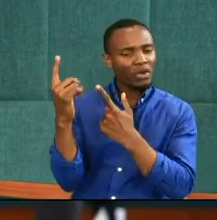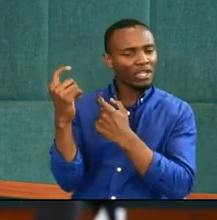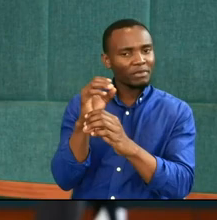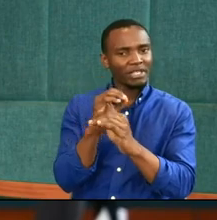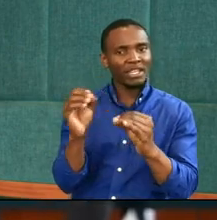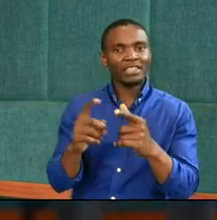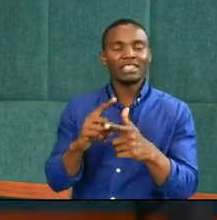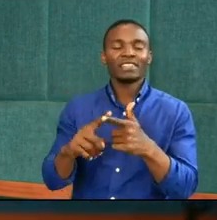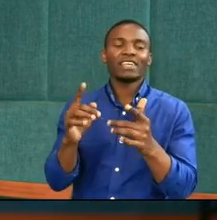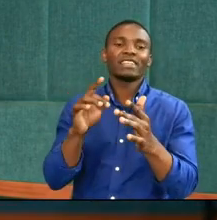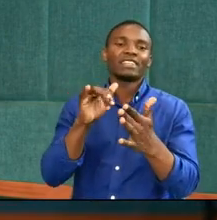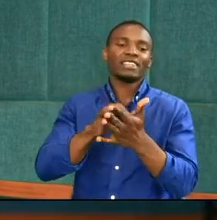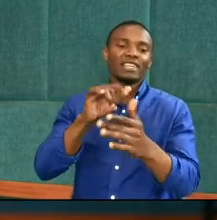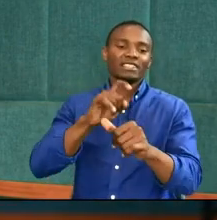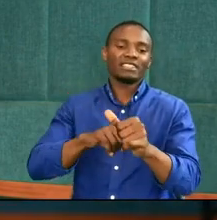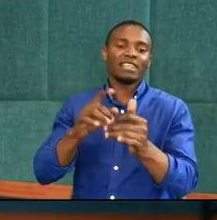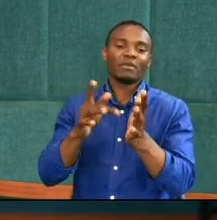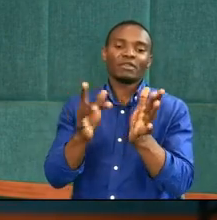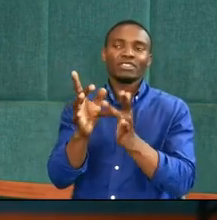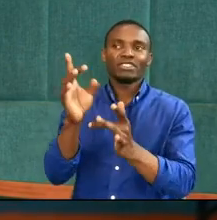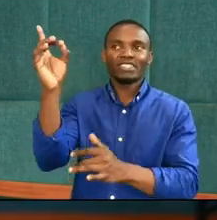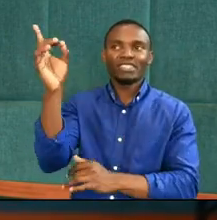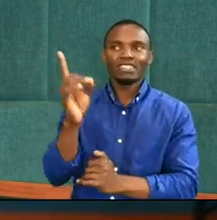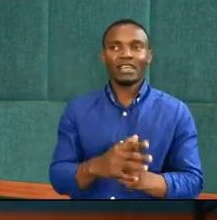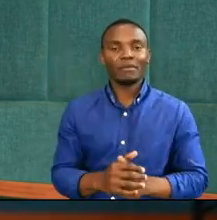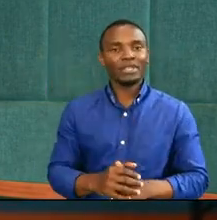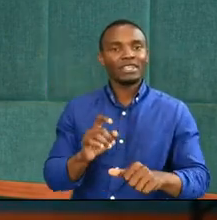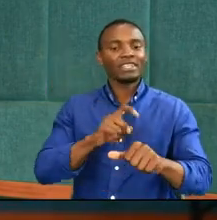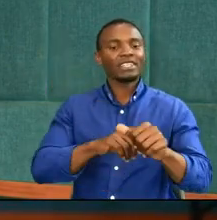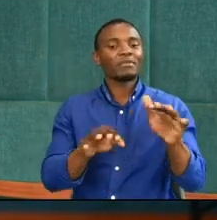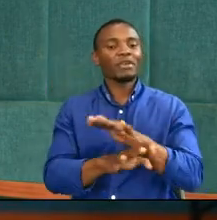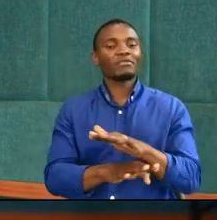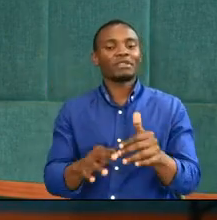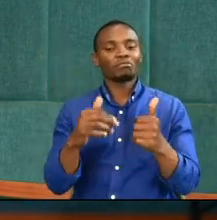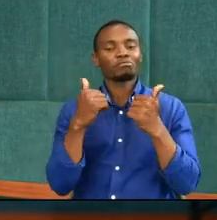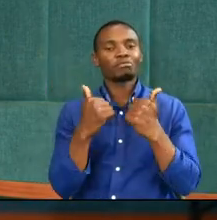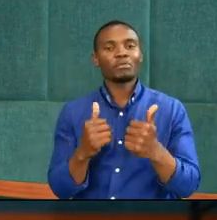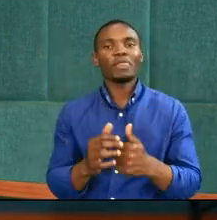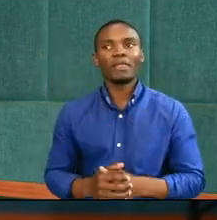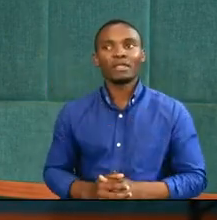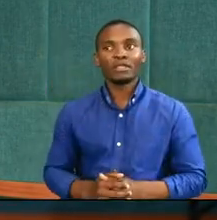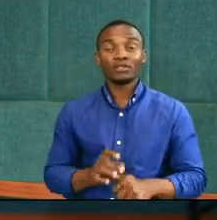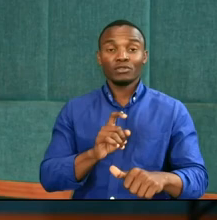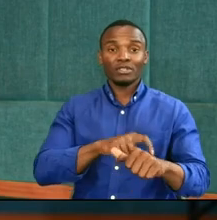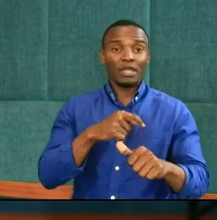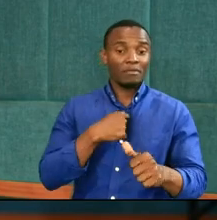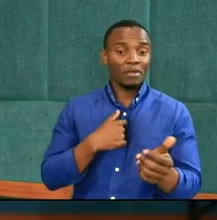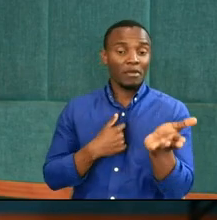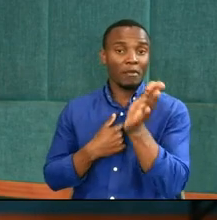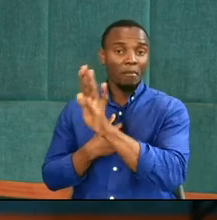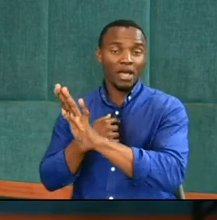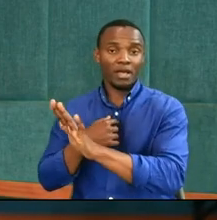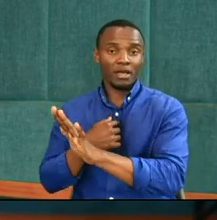with me? Is when all is well. So when I leave Nairobi,